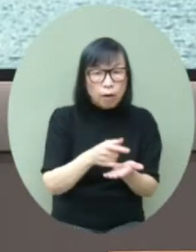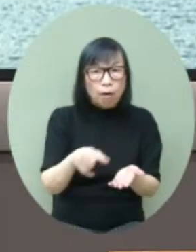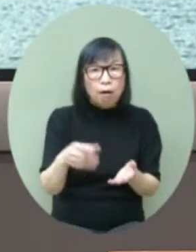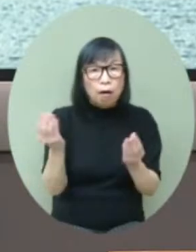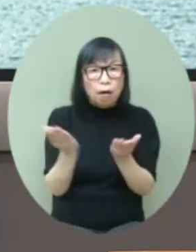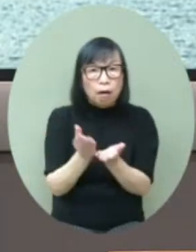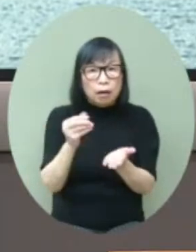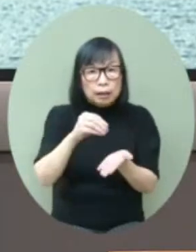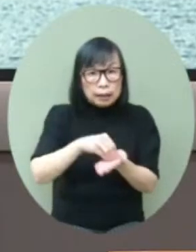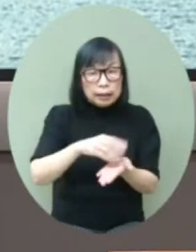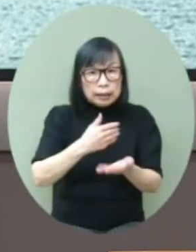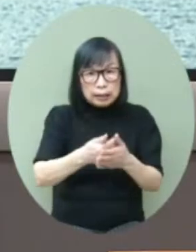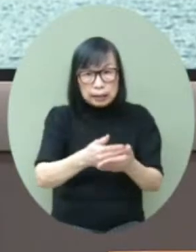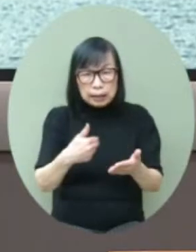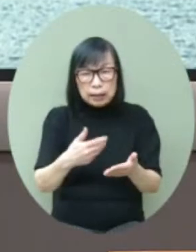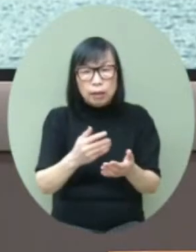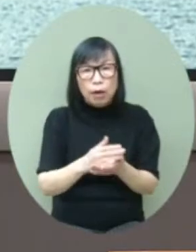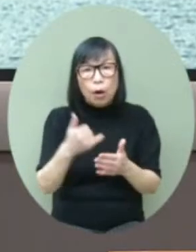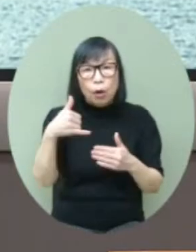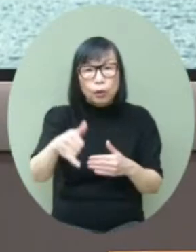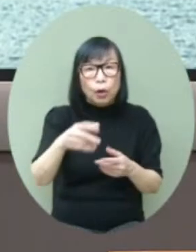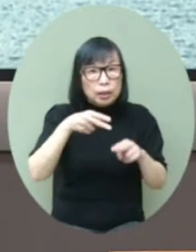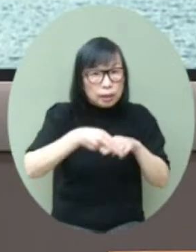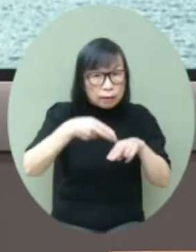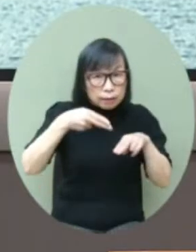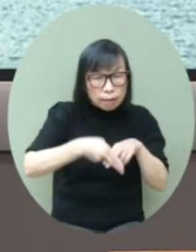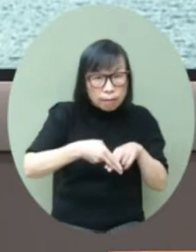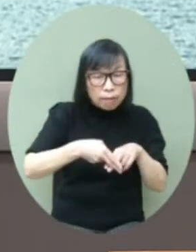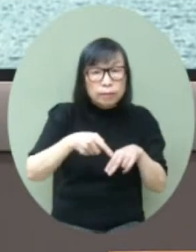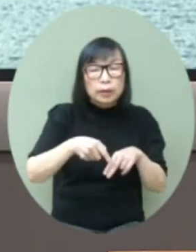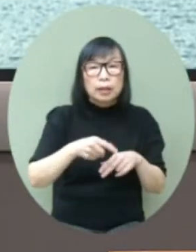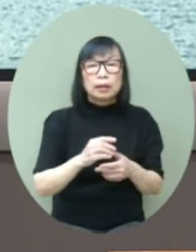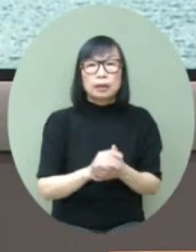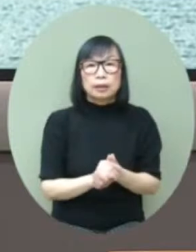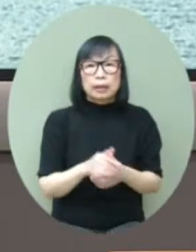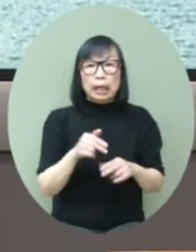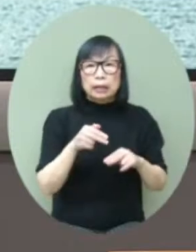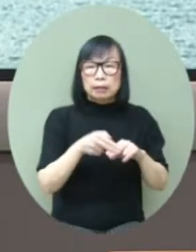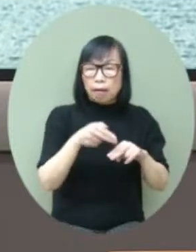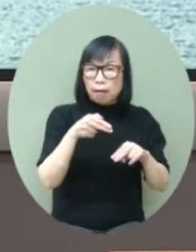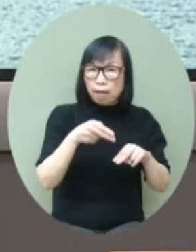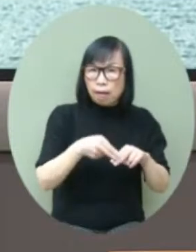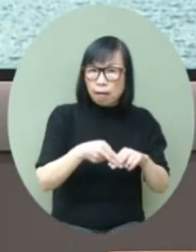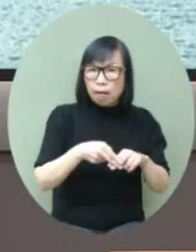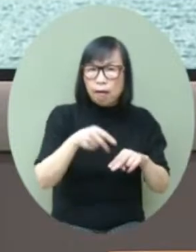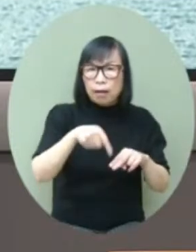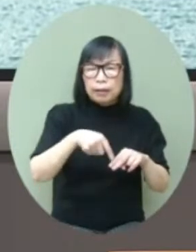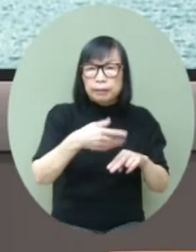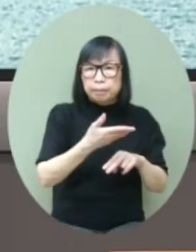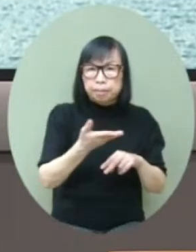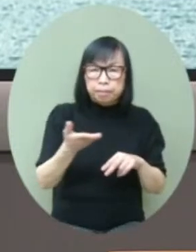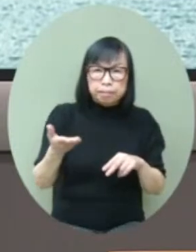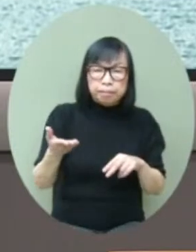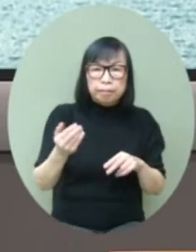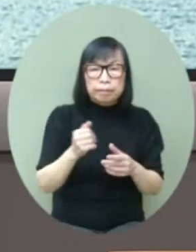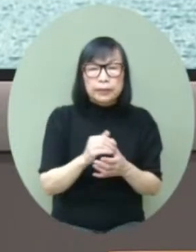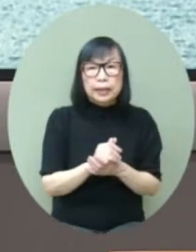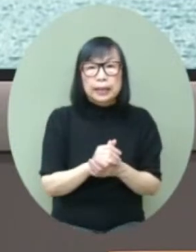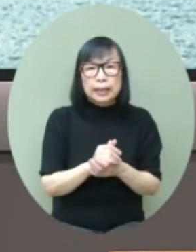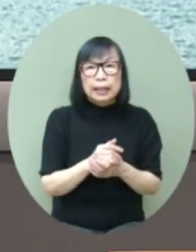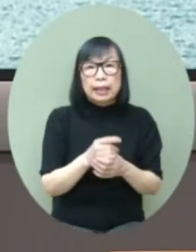was at the, before she was confirmed positive, she'd also been to a restaurant